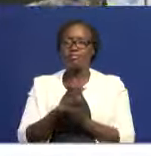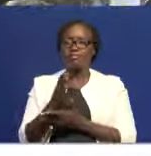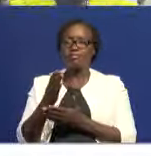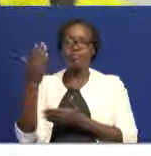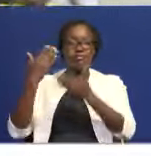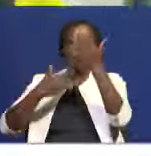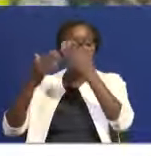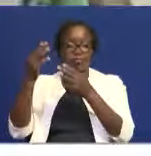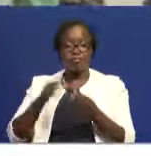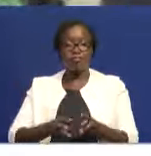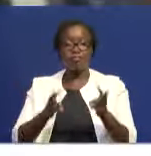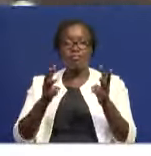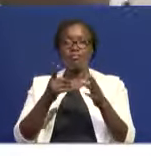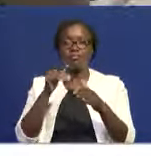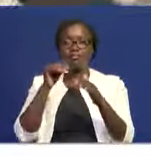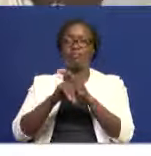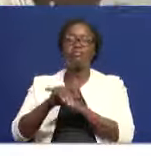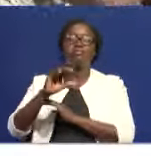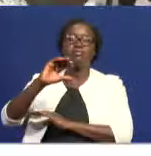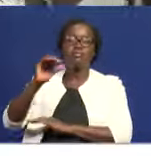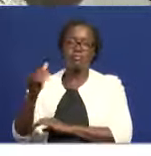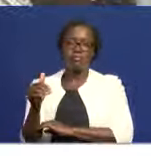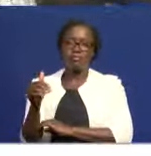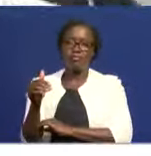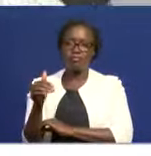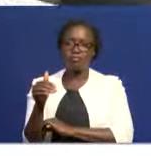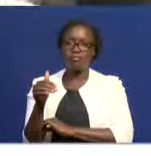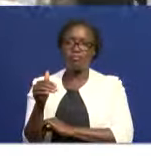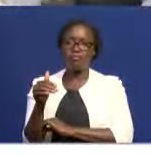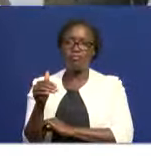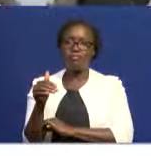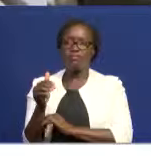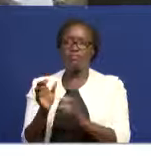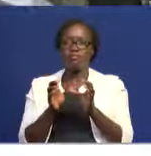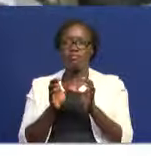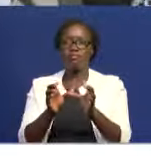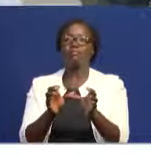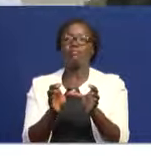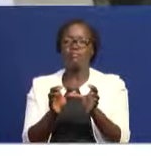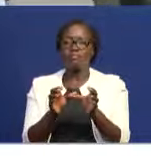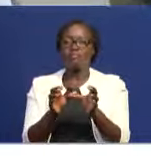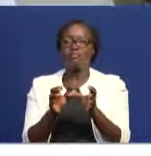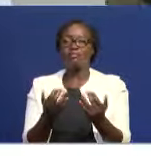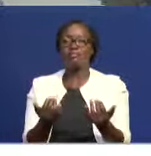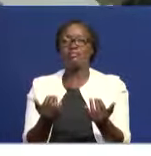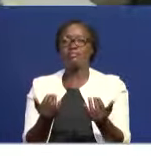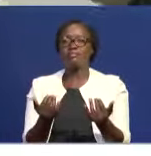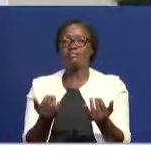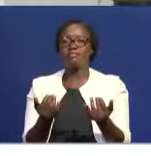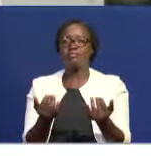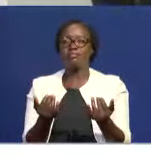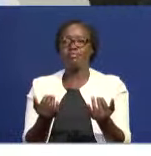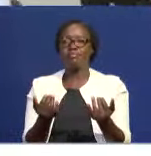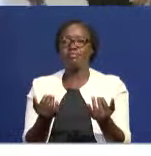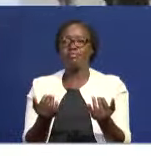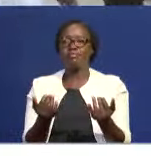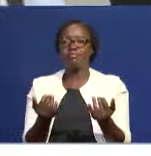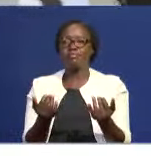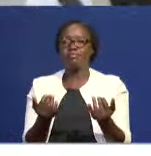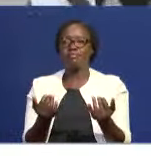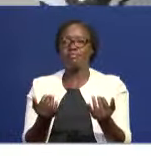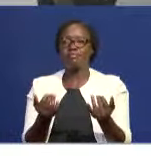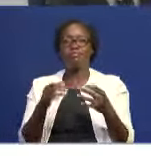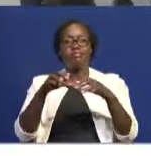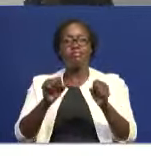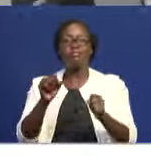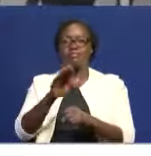University Way, and make their way there. As you can see, the police have been able to push them back. Right now, they have occupied